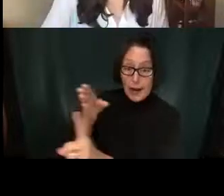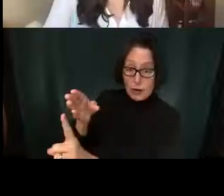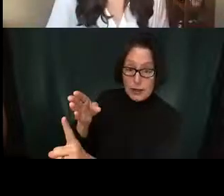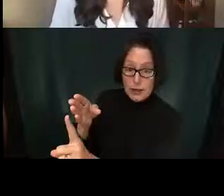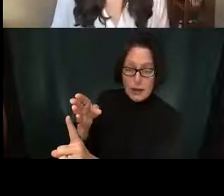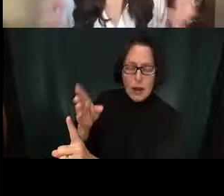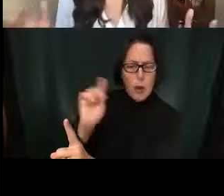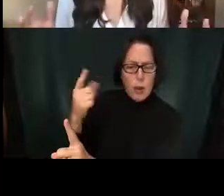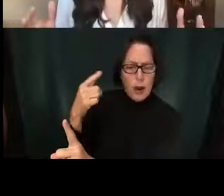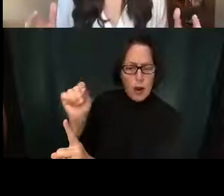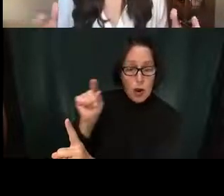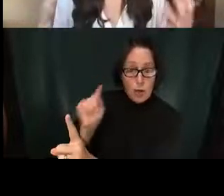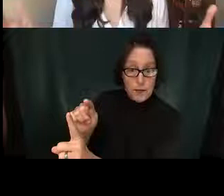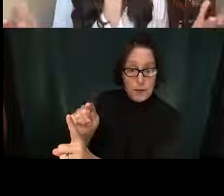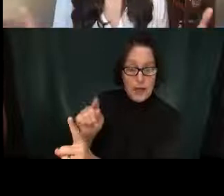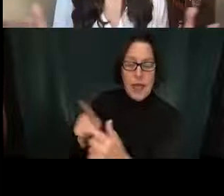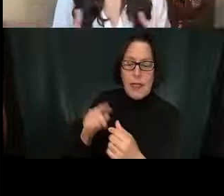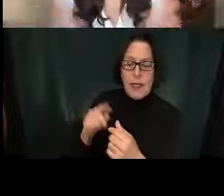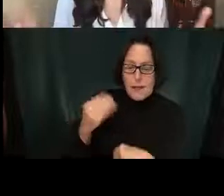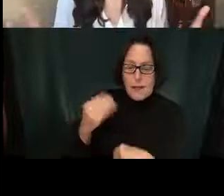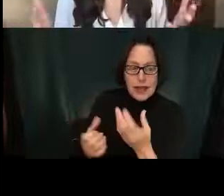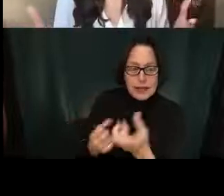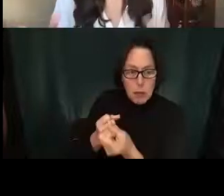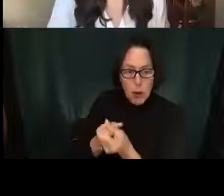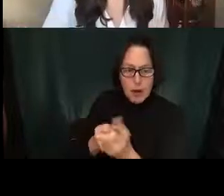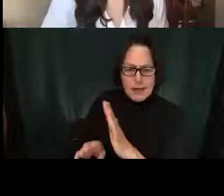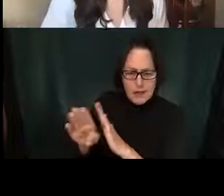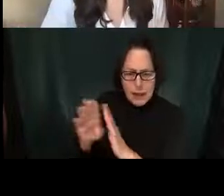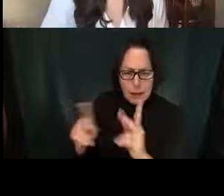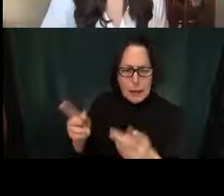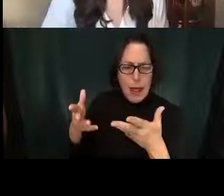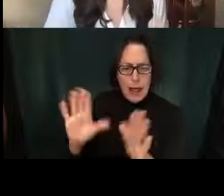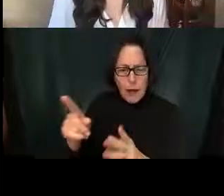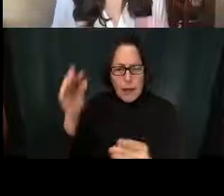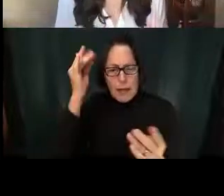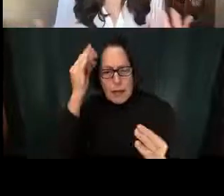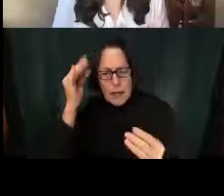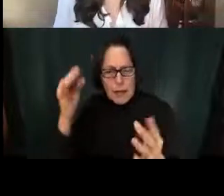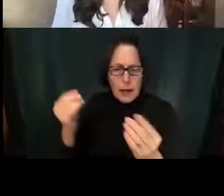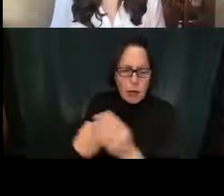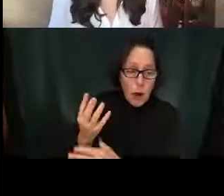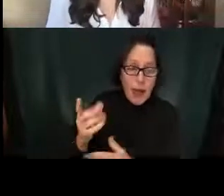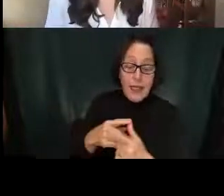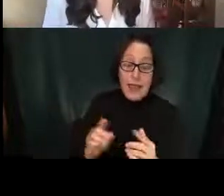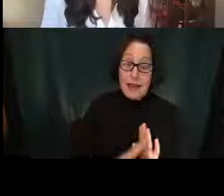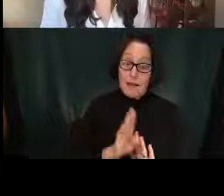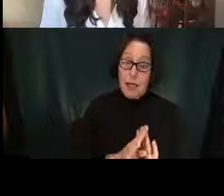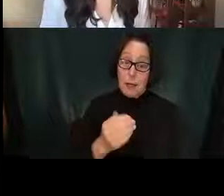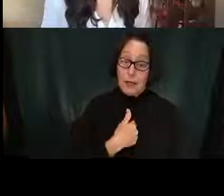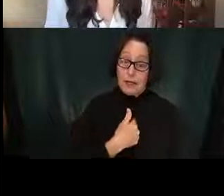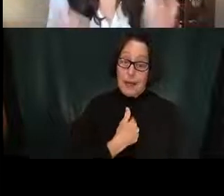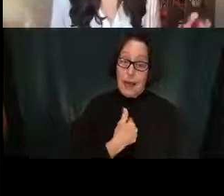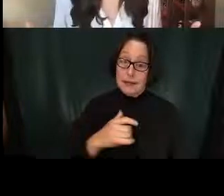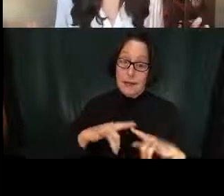going, then provide support, develop their people, allow them the space for thinking and growing, and also develop ourselves at the same